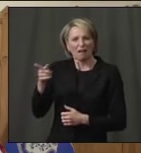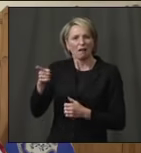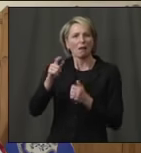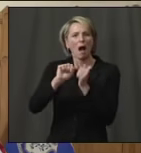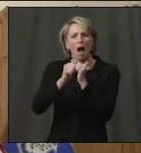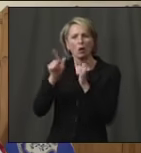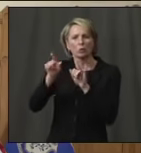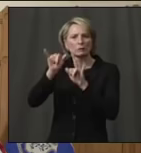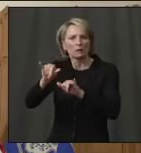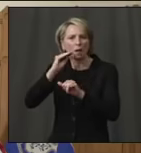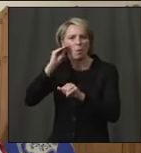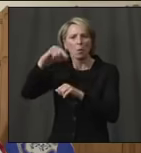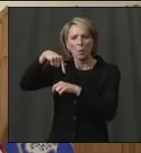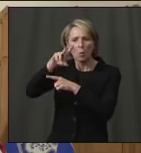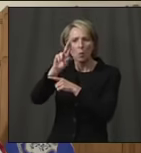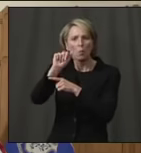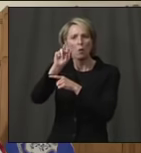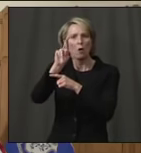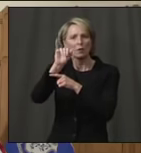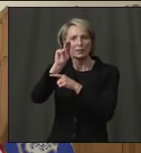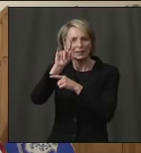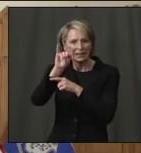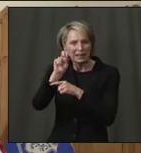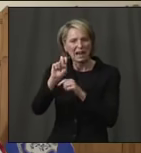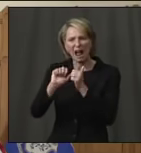did anybody else catch it?